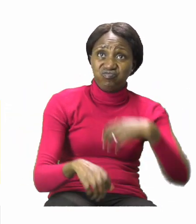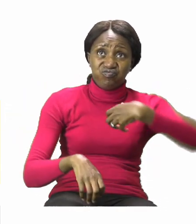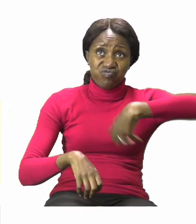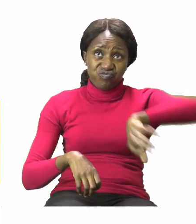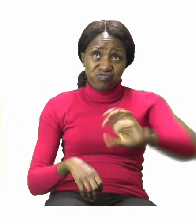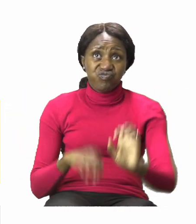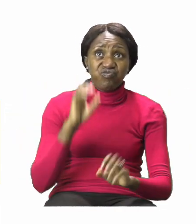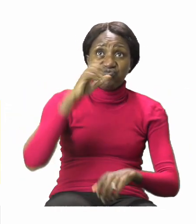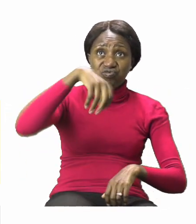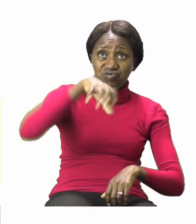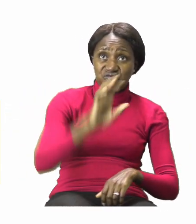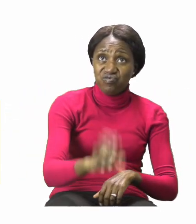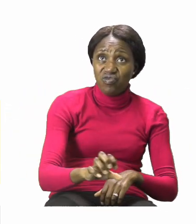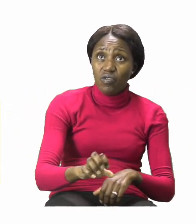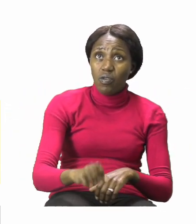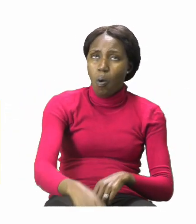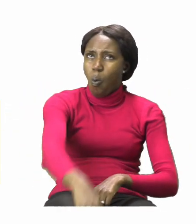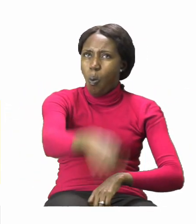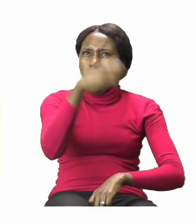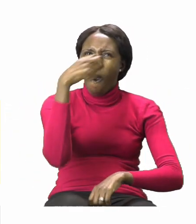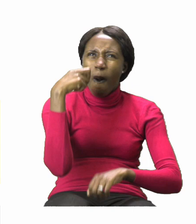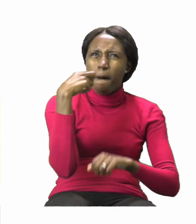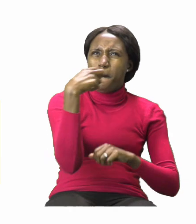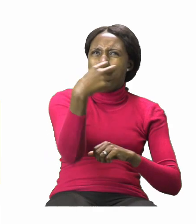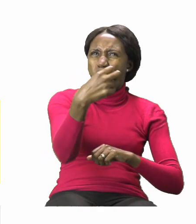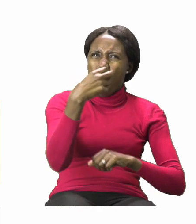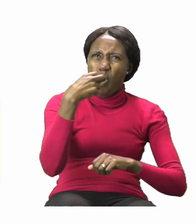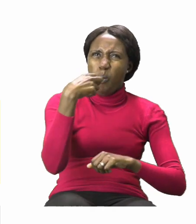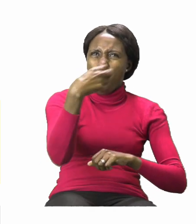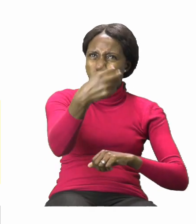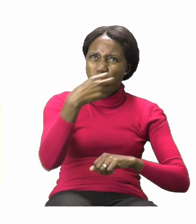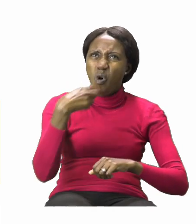knocked just like he did before.